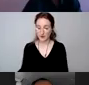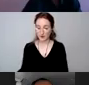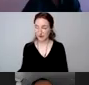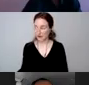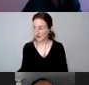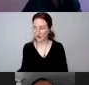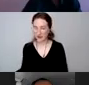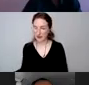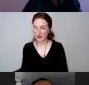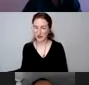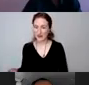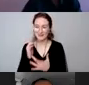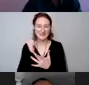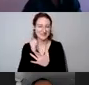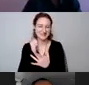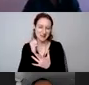I think she's having